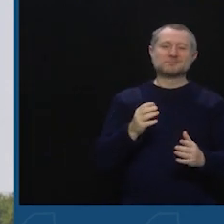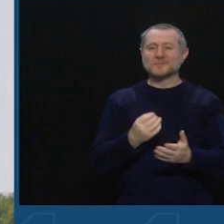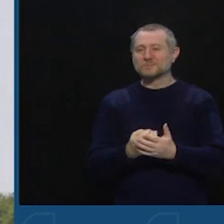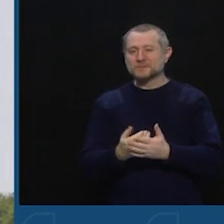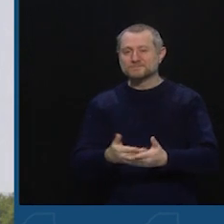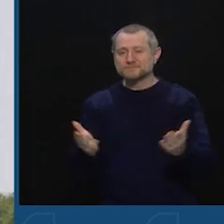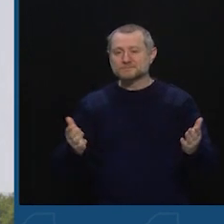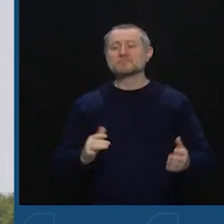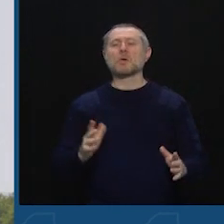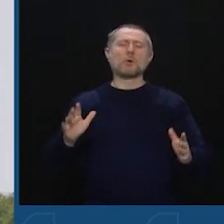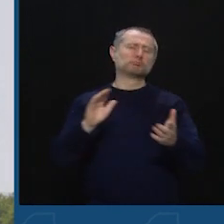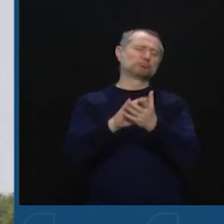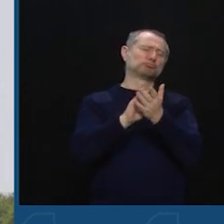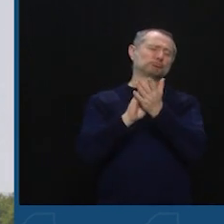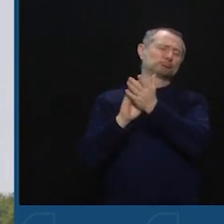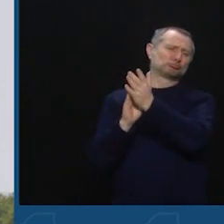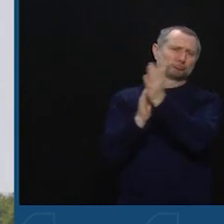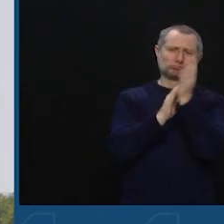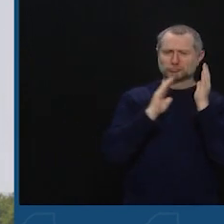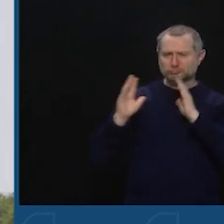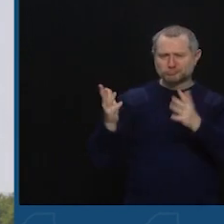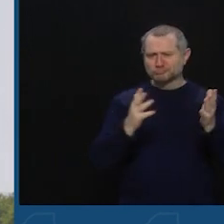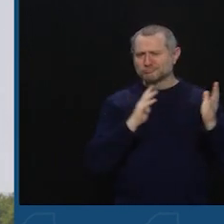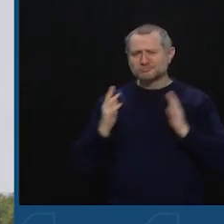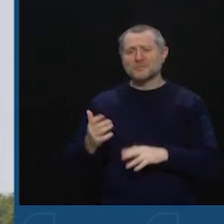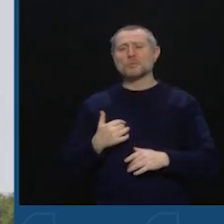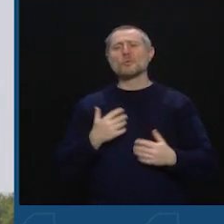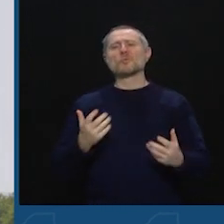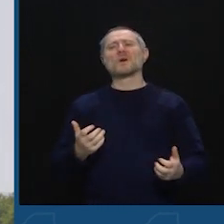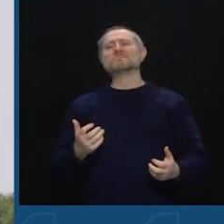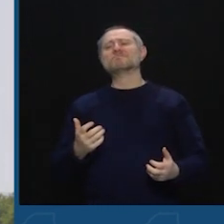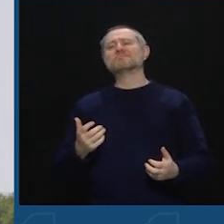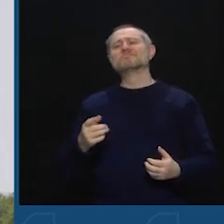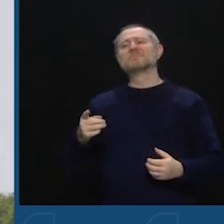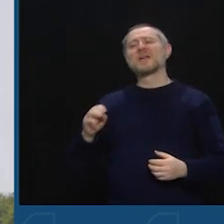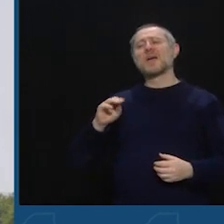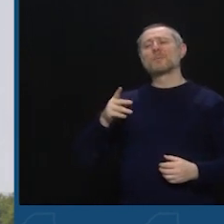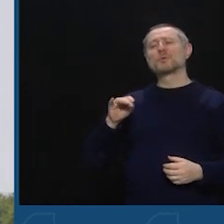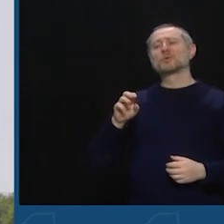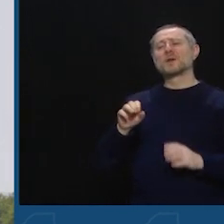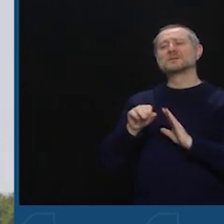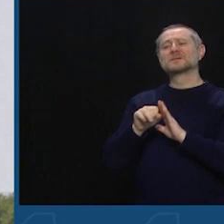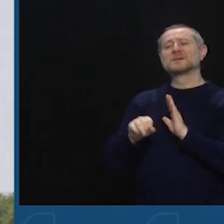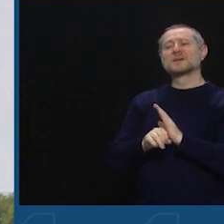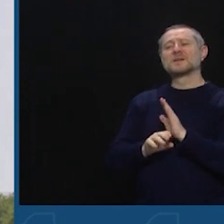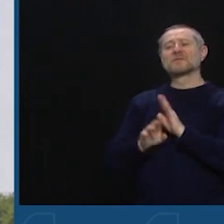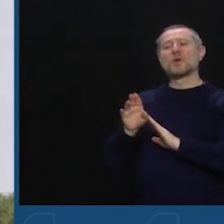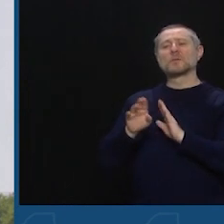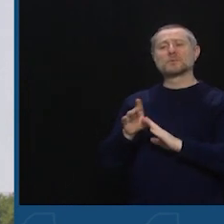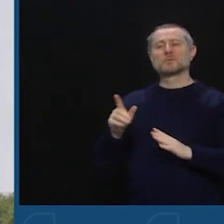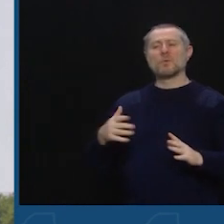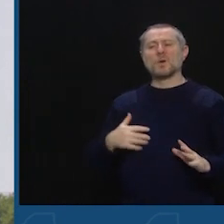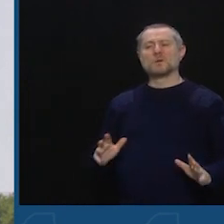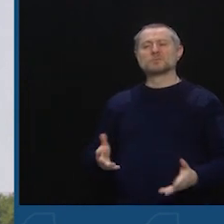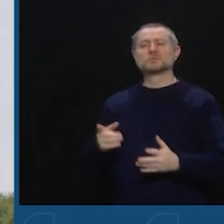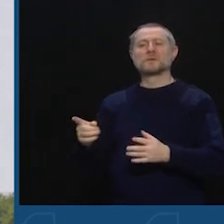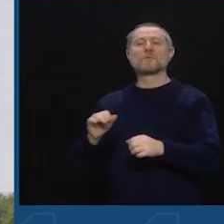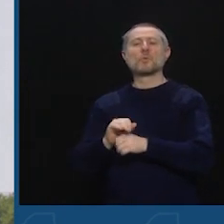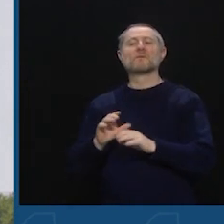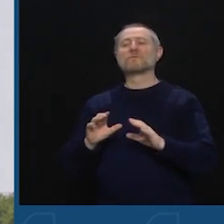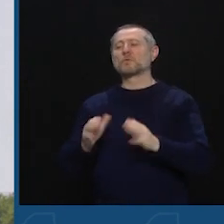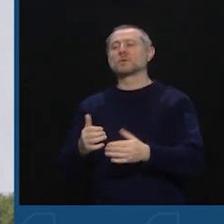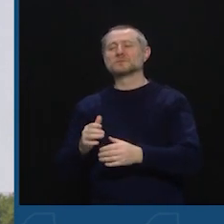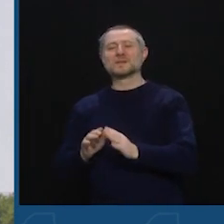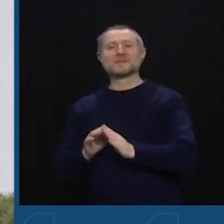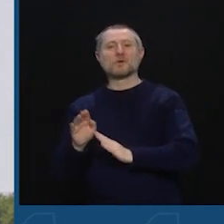And I want Hope Knight and Empire State Development to be developing our workforce development initiatives. It makes sense. We've been